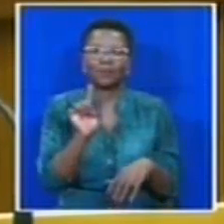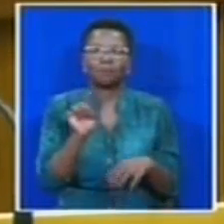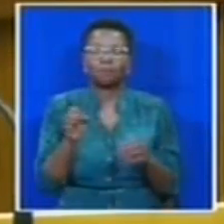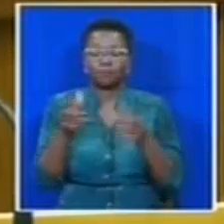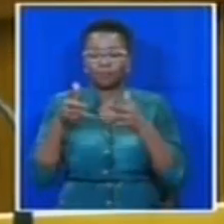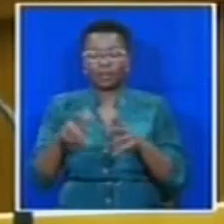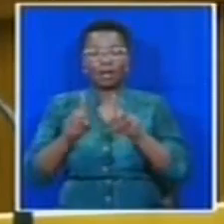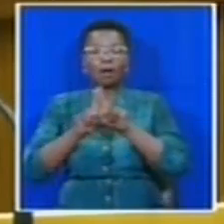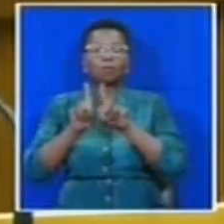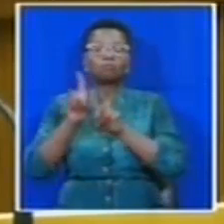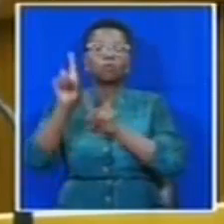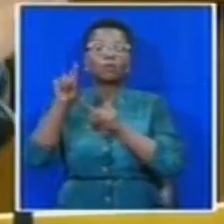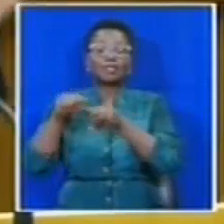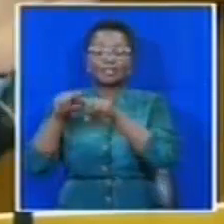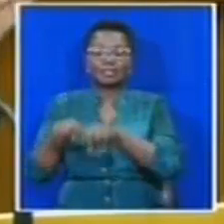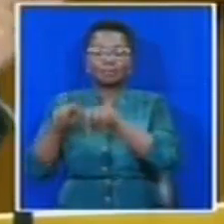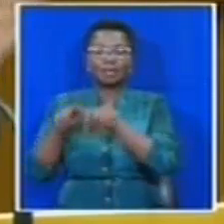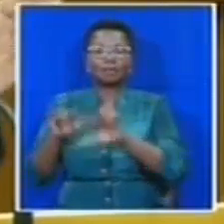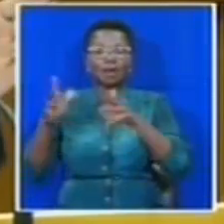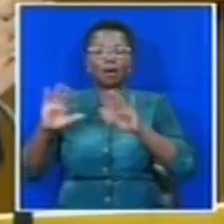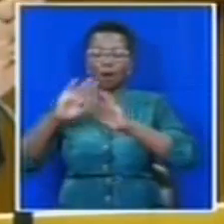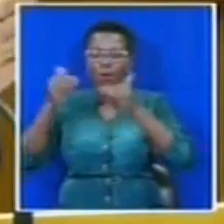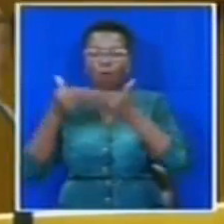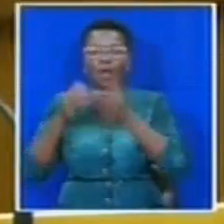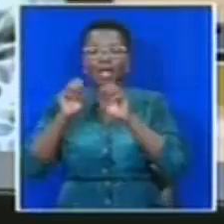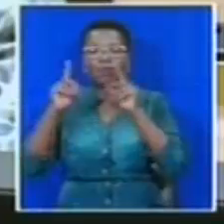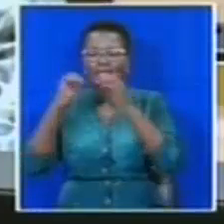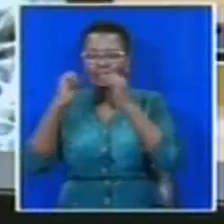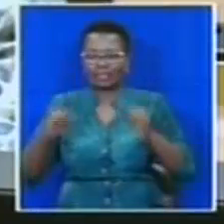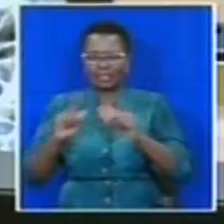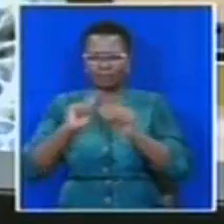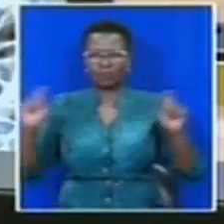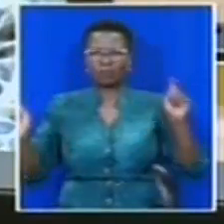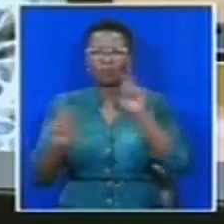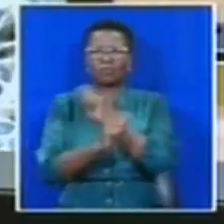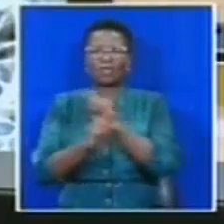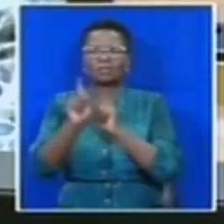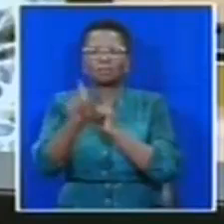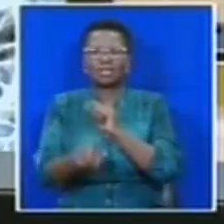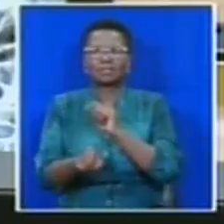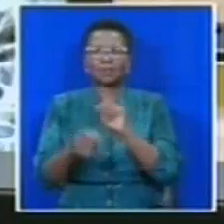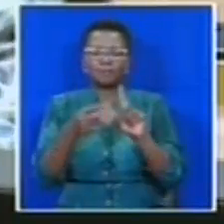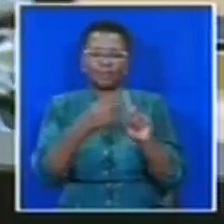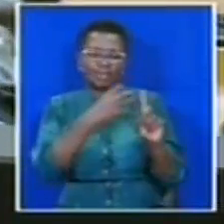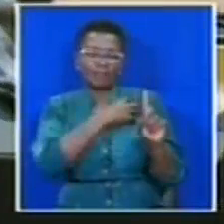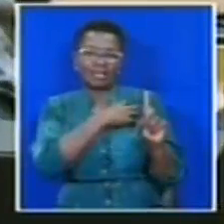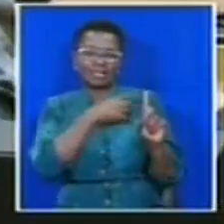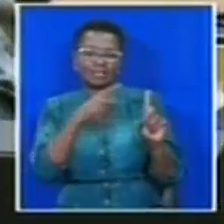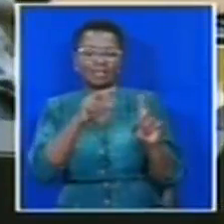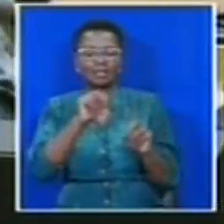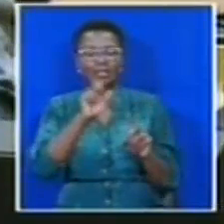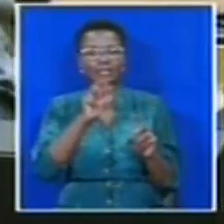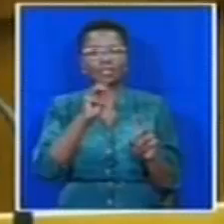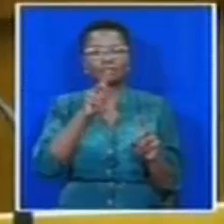on improvements in the entire education system. Minister Nzimande has rightly emphasized that